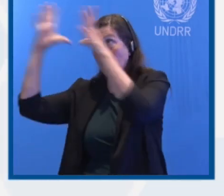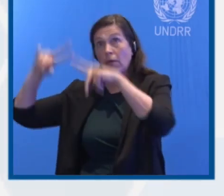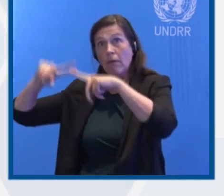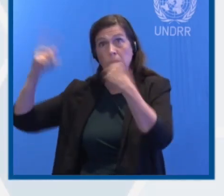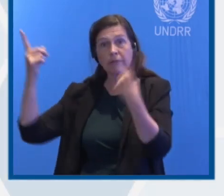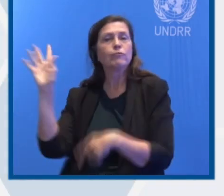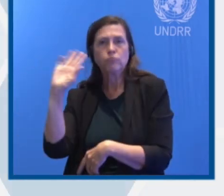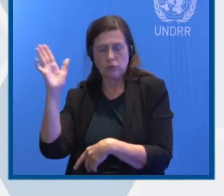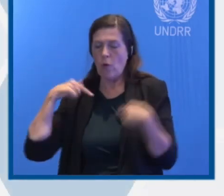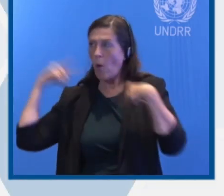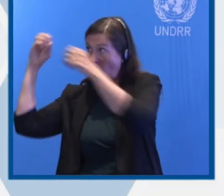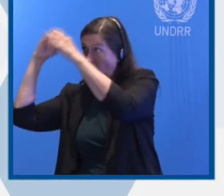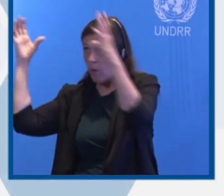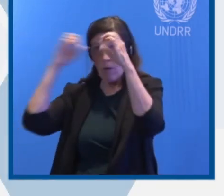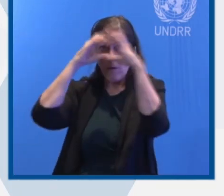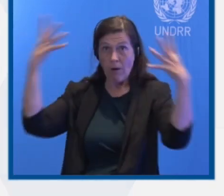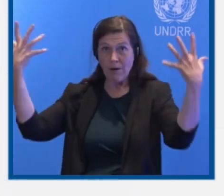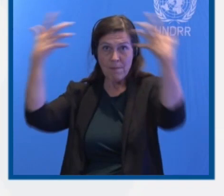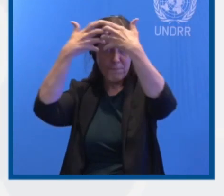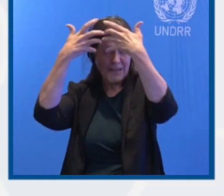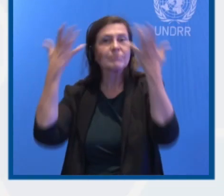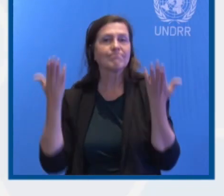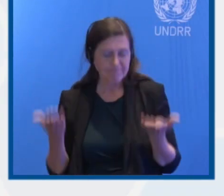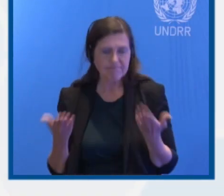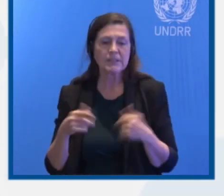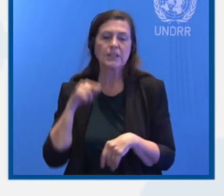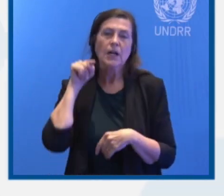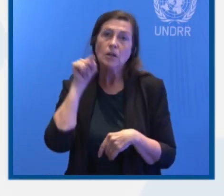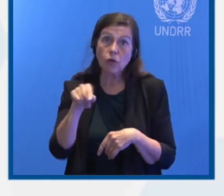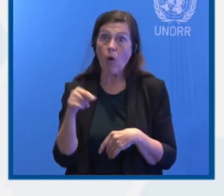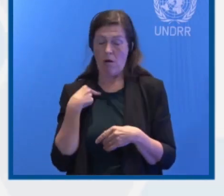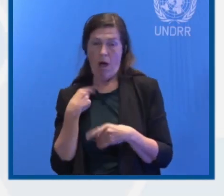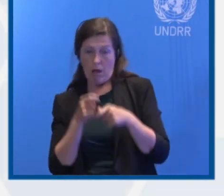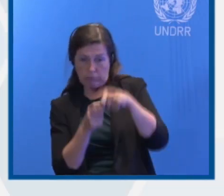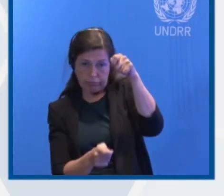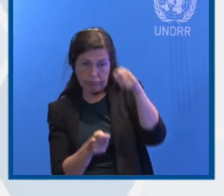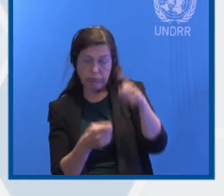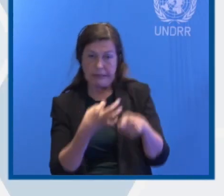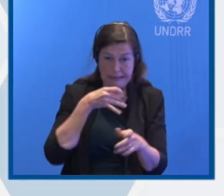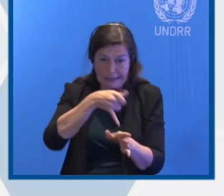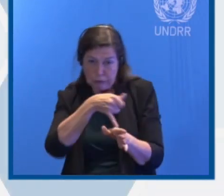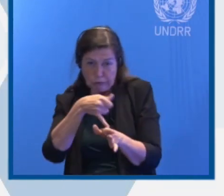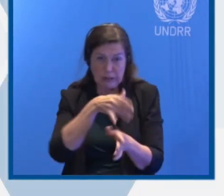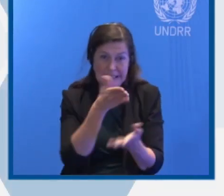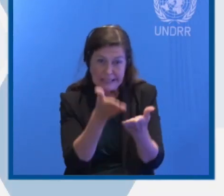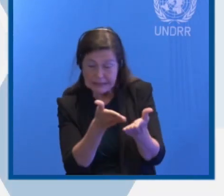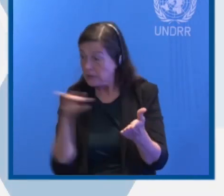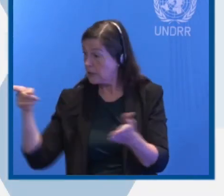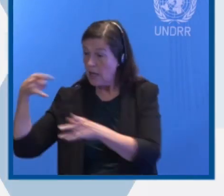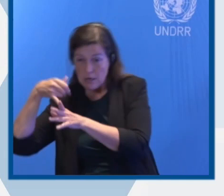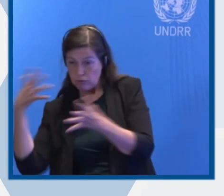issue of standards for uniform risk assessments, how do we streamline multiple actors? You talked